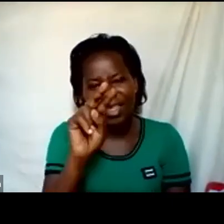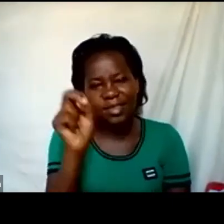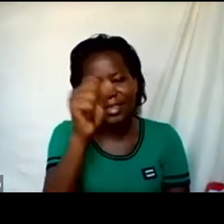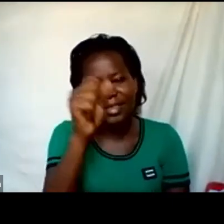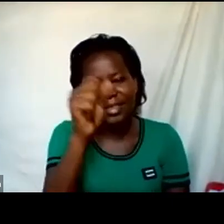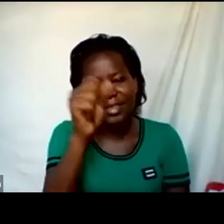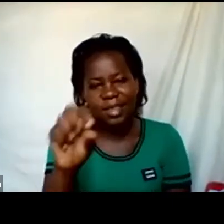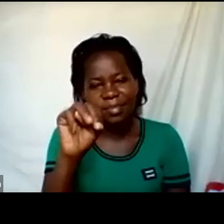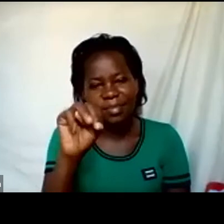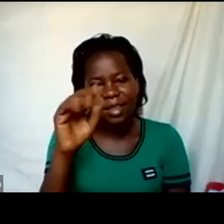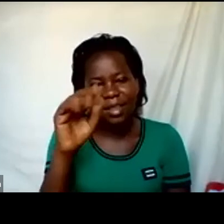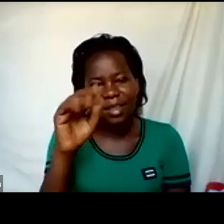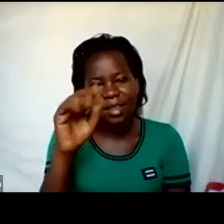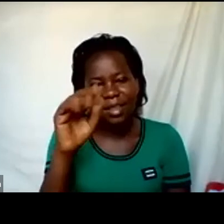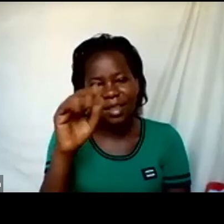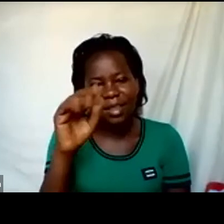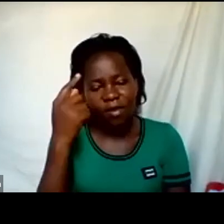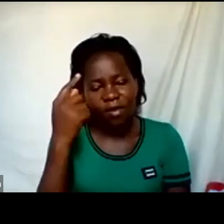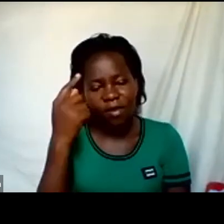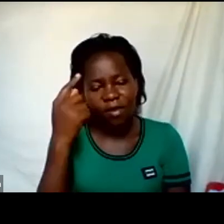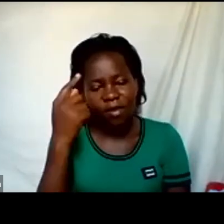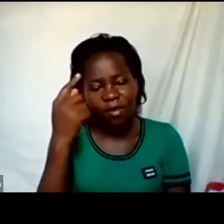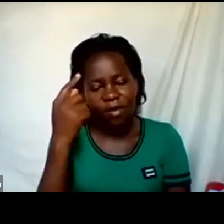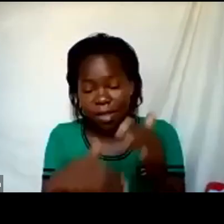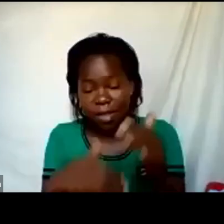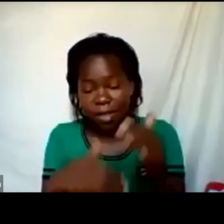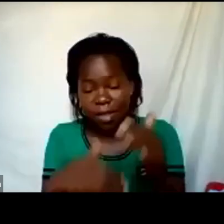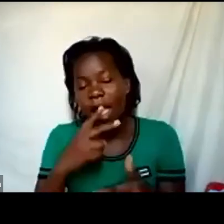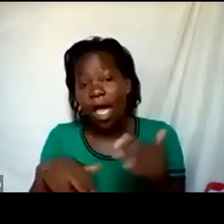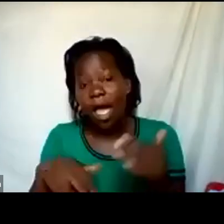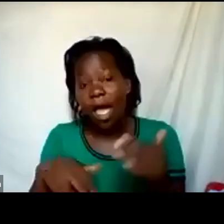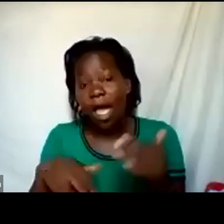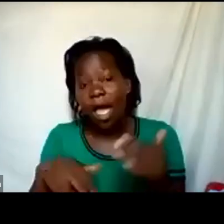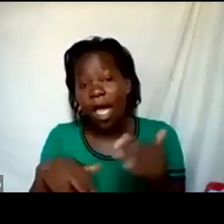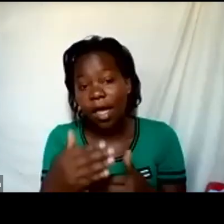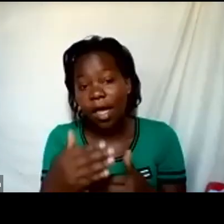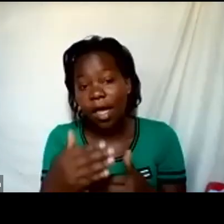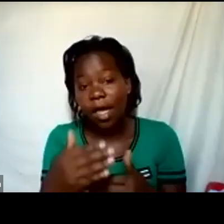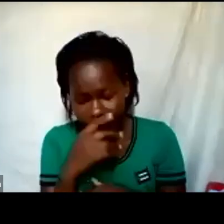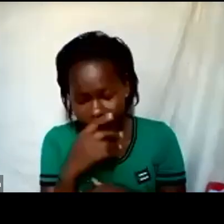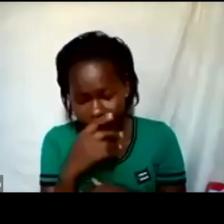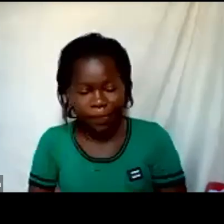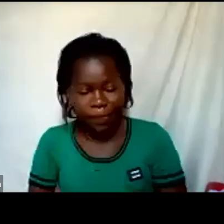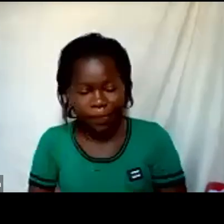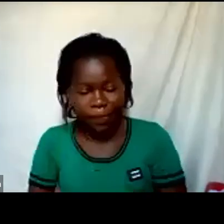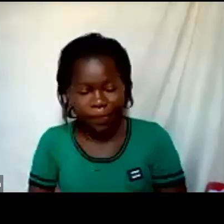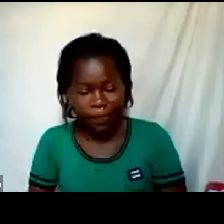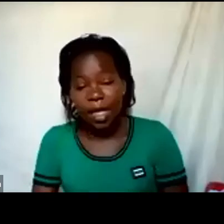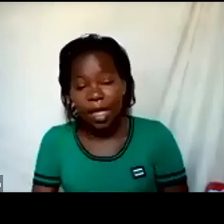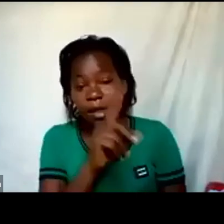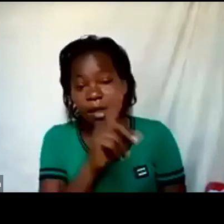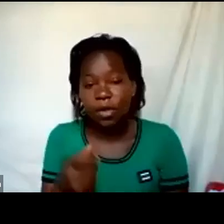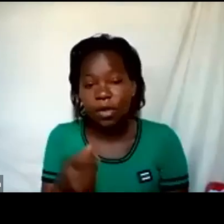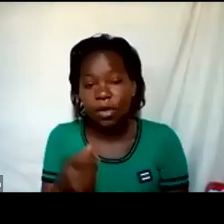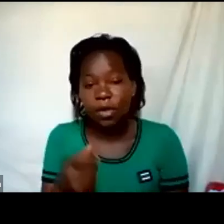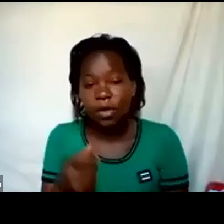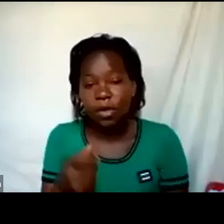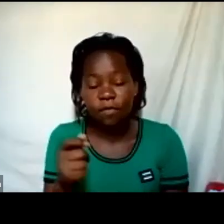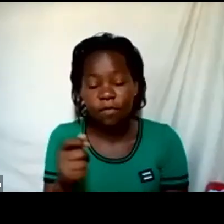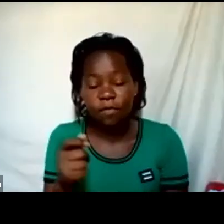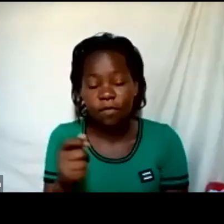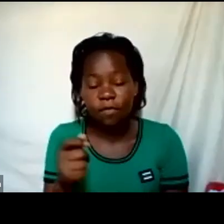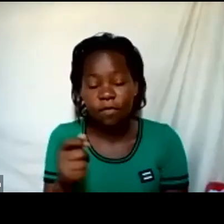For a small-scale textile starter, do I need certifications from UNBS? Again, another question from Uganda National Bureau of Standards.